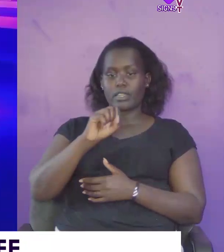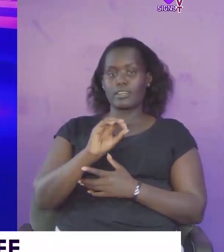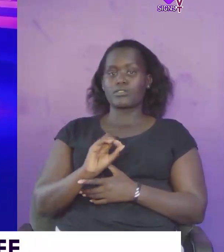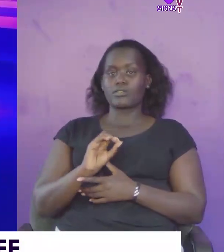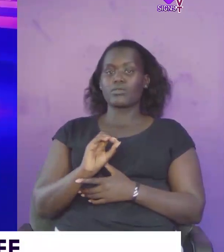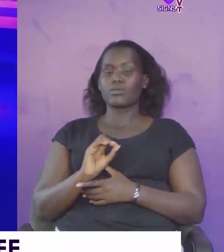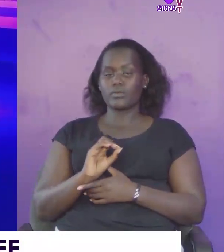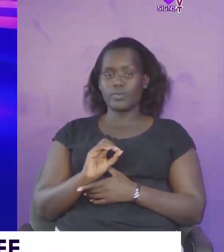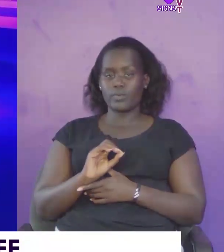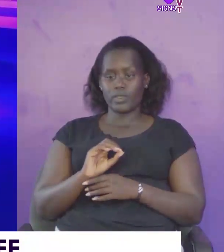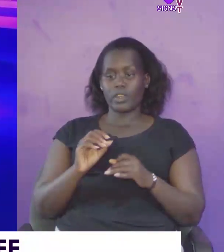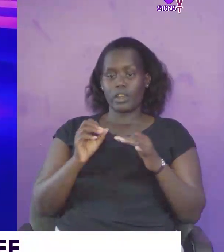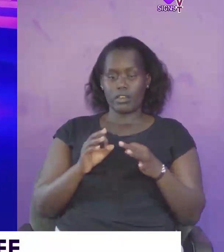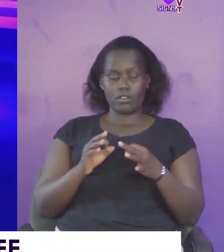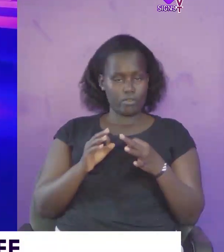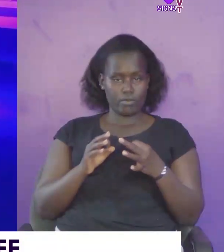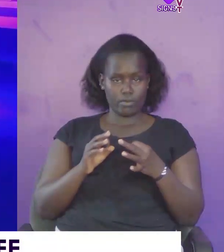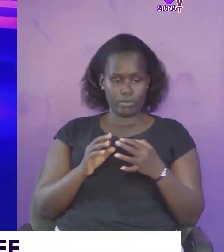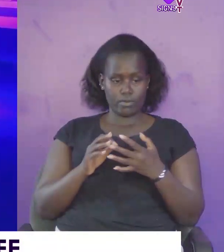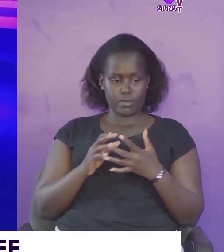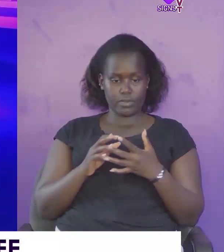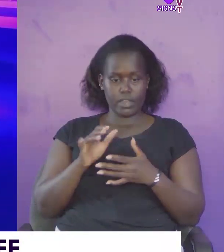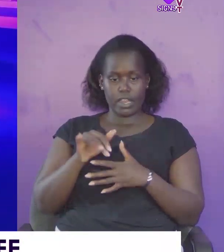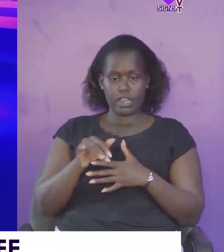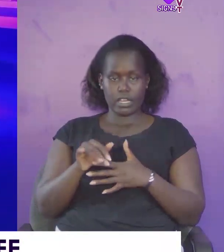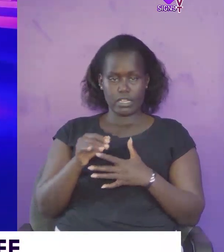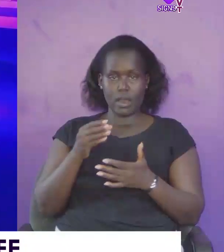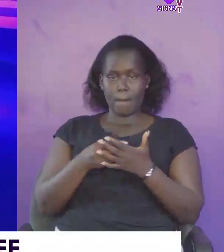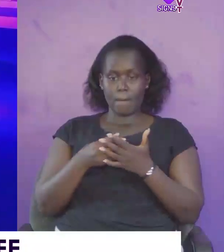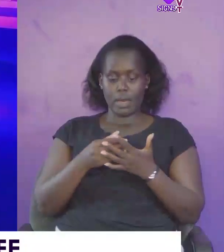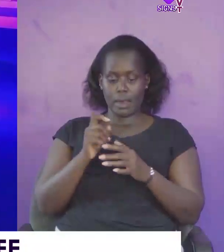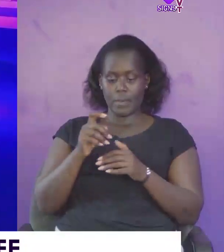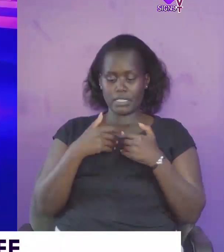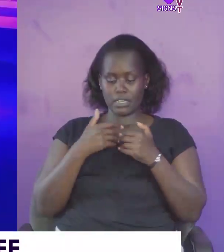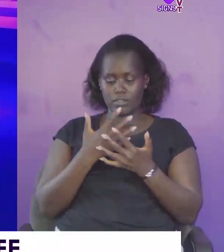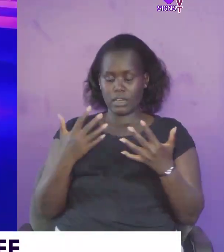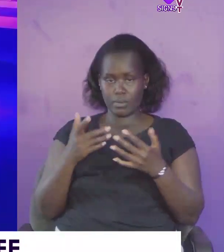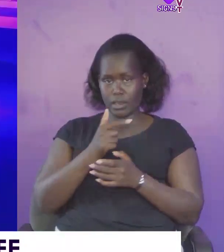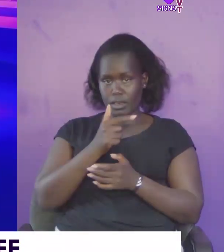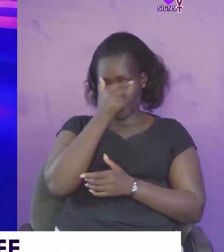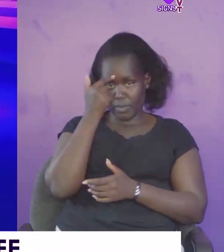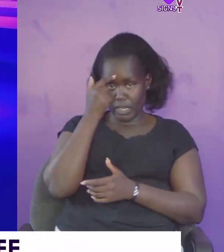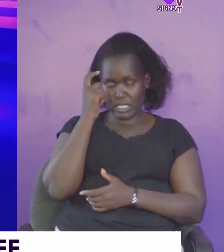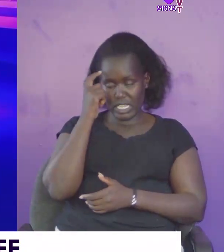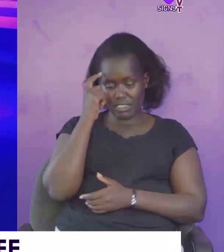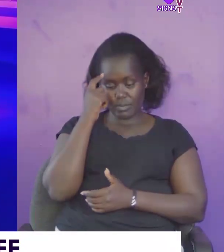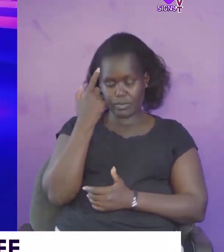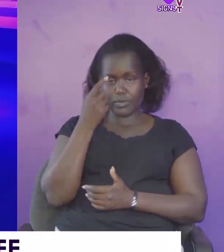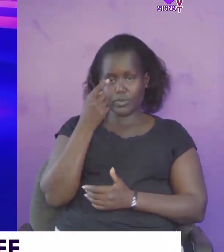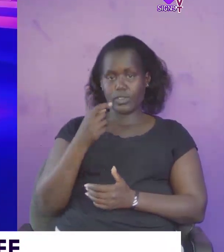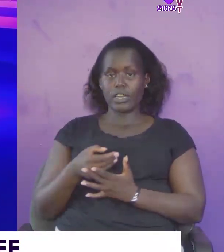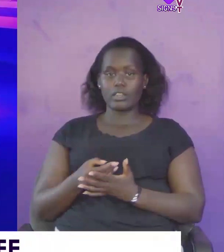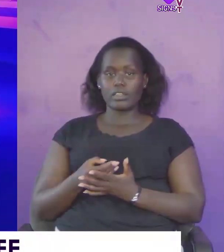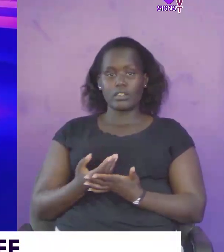Even when it comes to, it's that source of money, there must be something, kwa sababu too, I don't think it's just